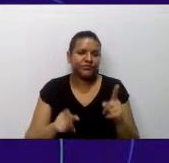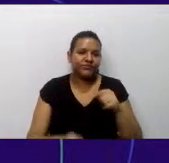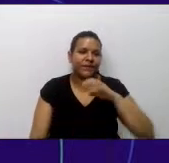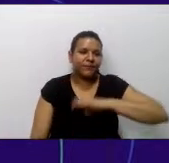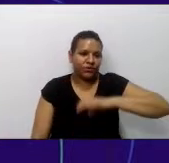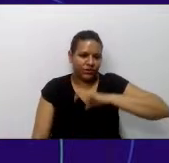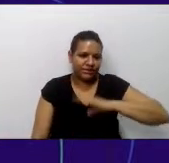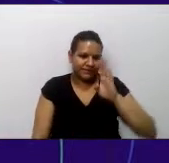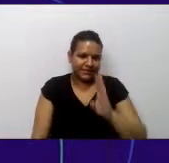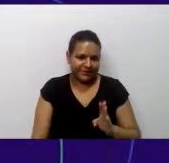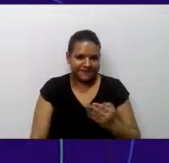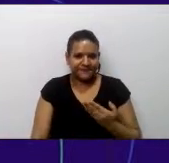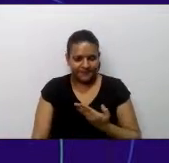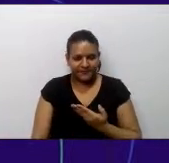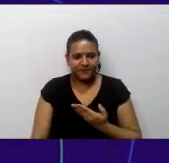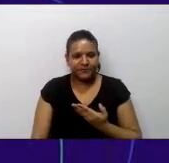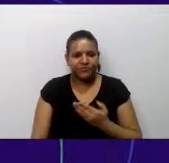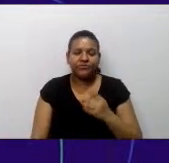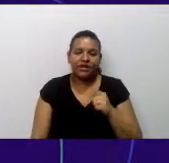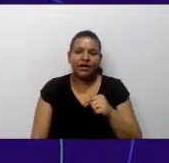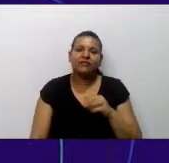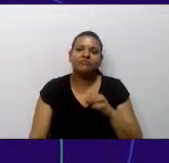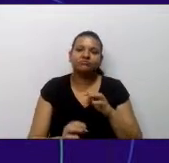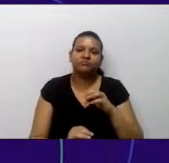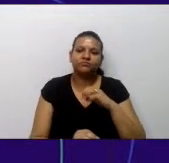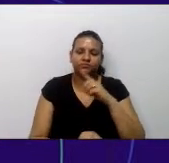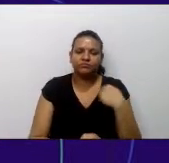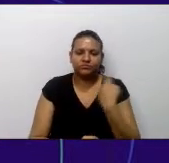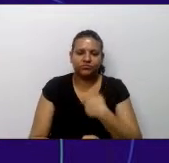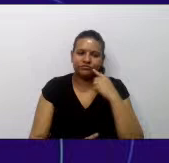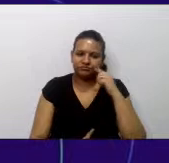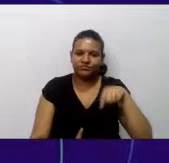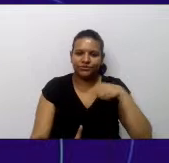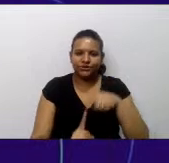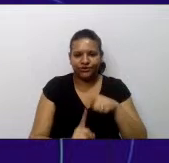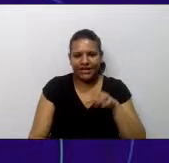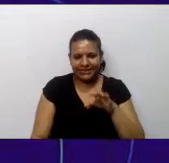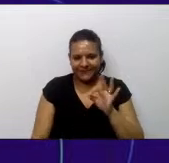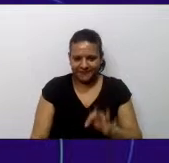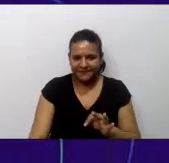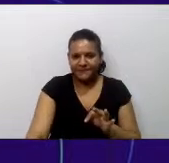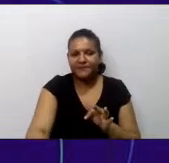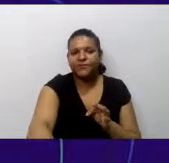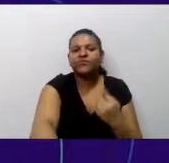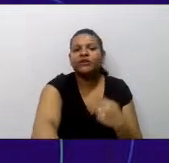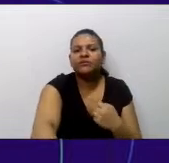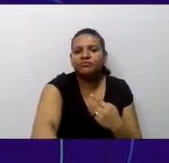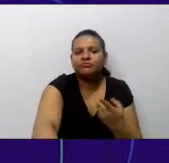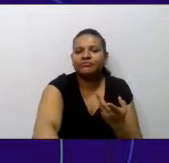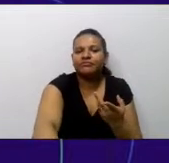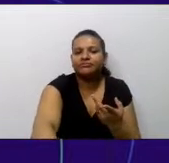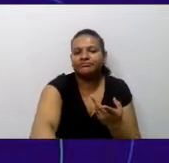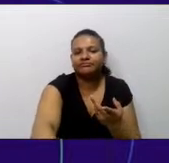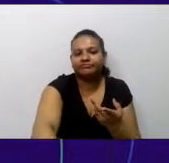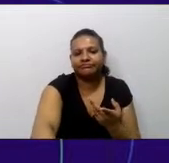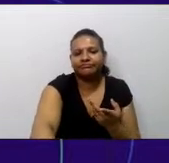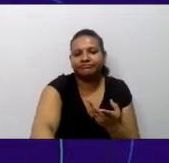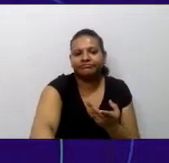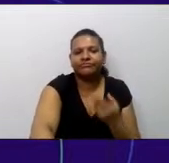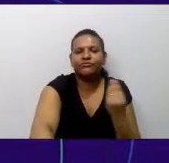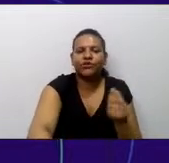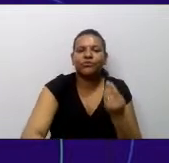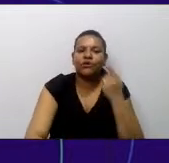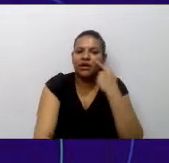Portuguese. This is because we wanted not only the students to read and sort of understand what were